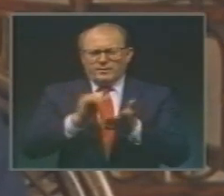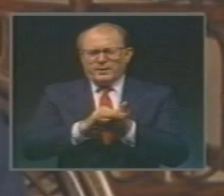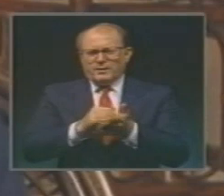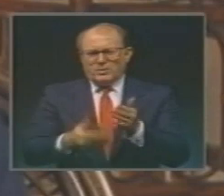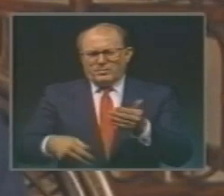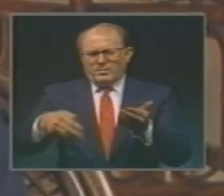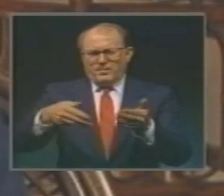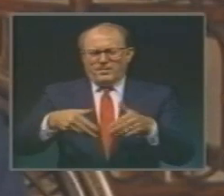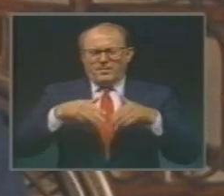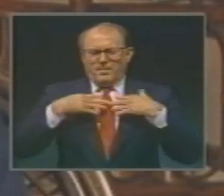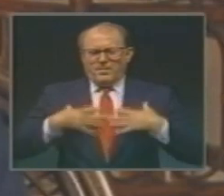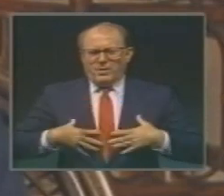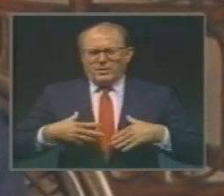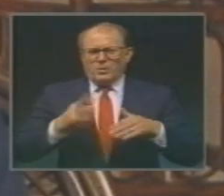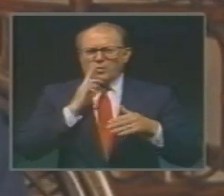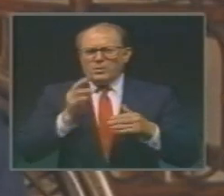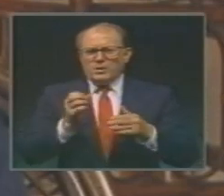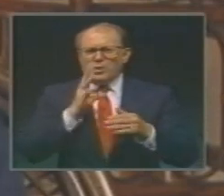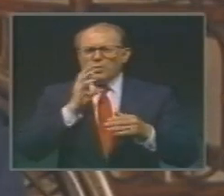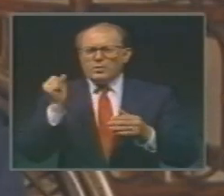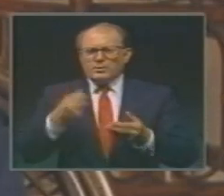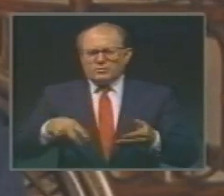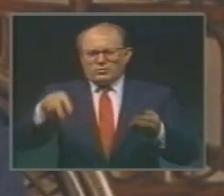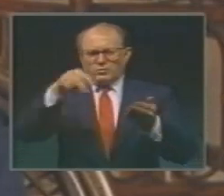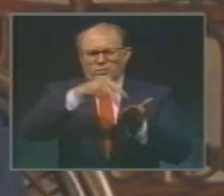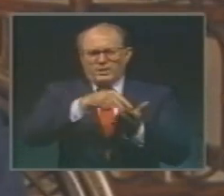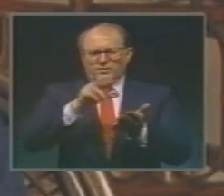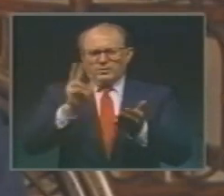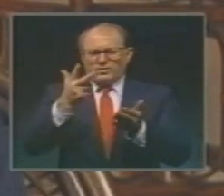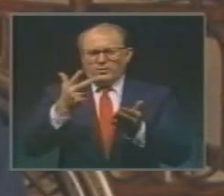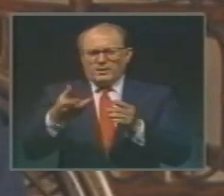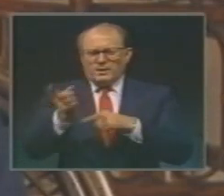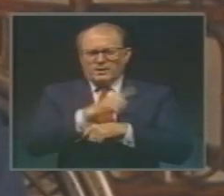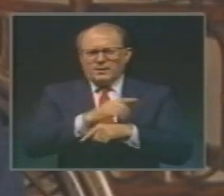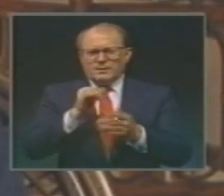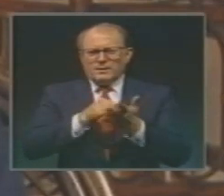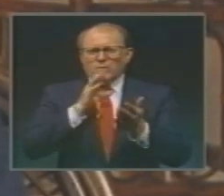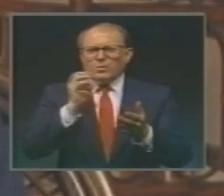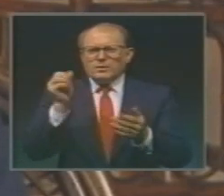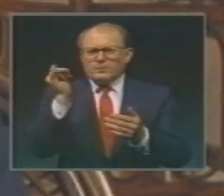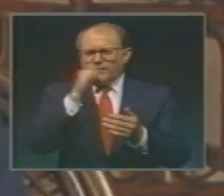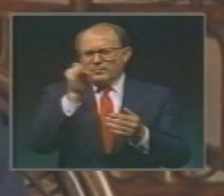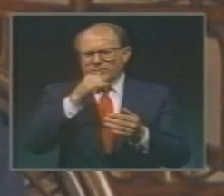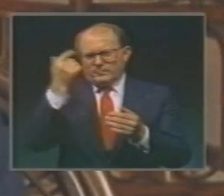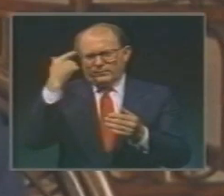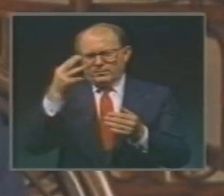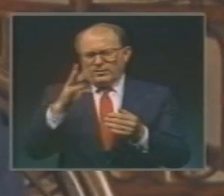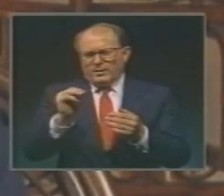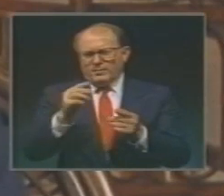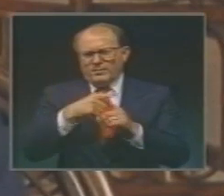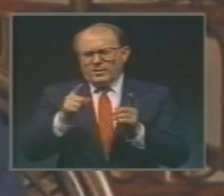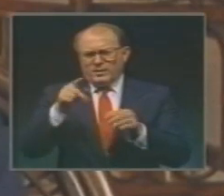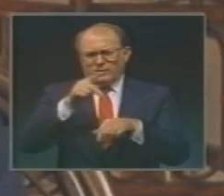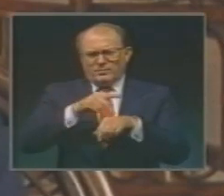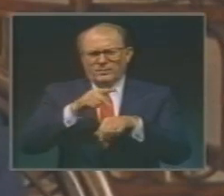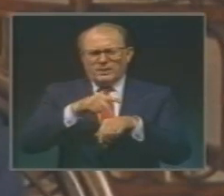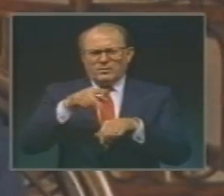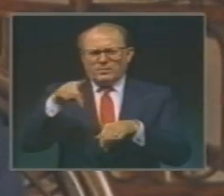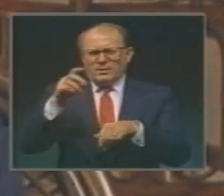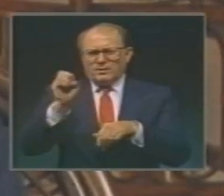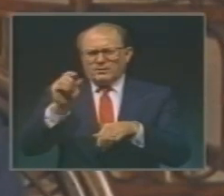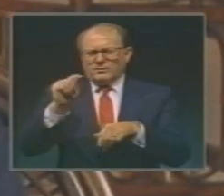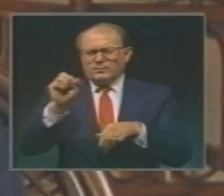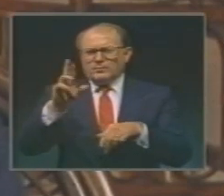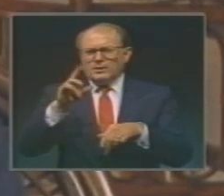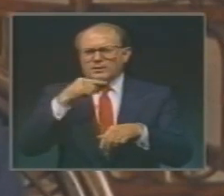after 3 days in the grave, well, it was just foolishness to them. But Peter declares that according to